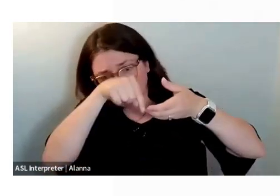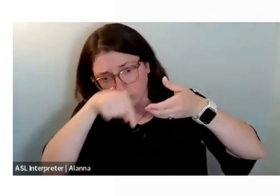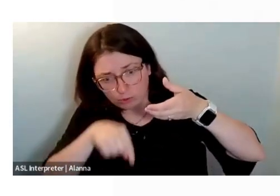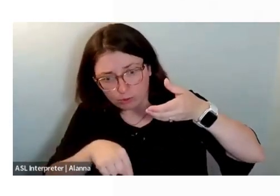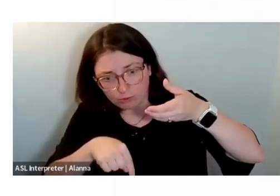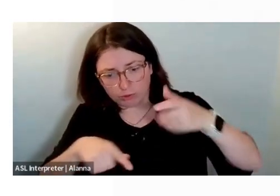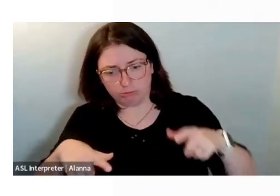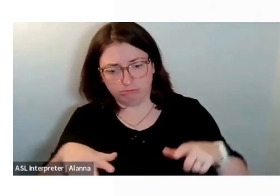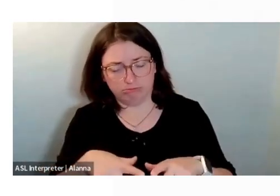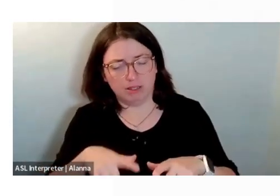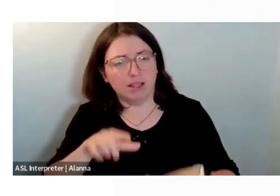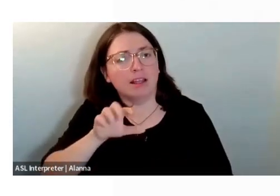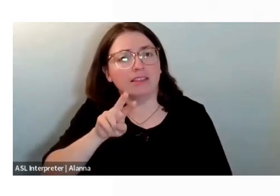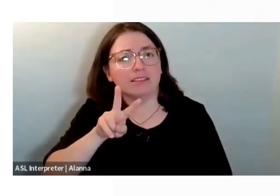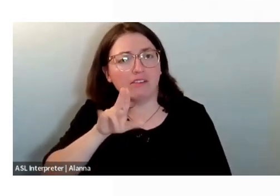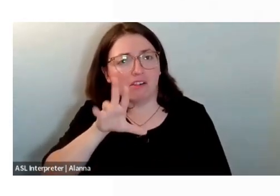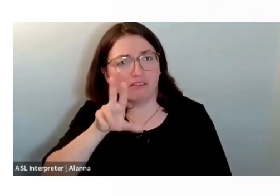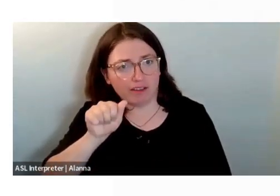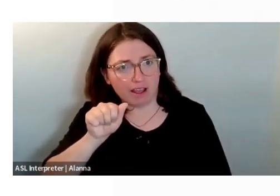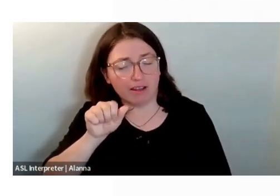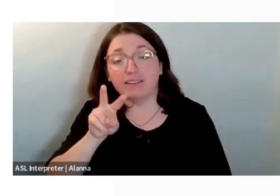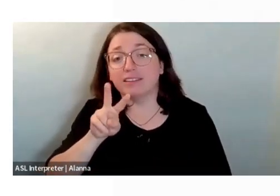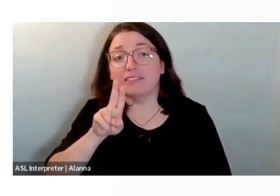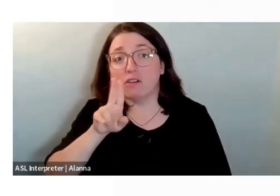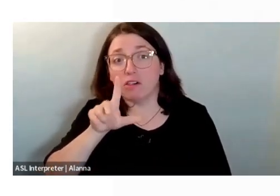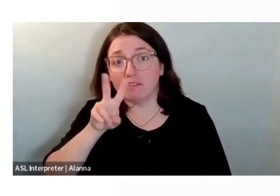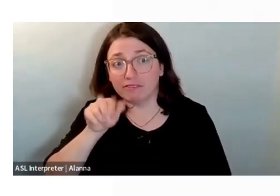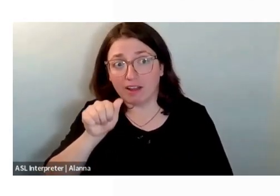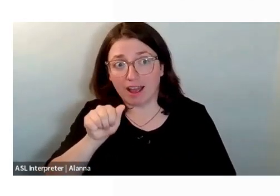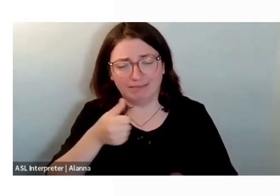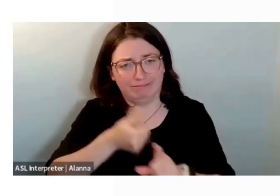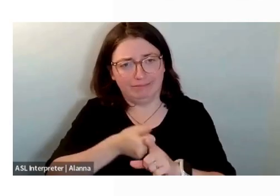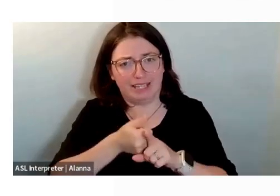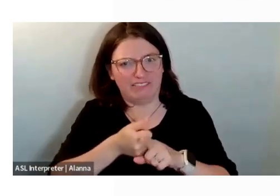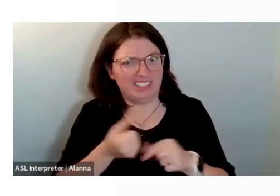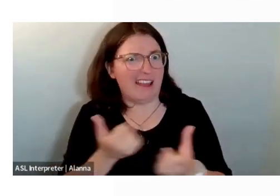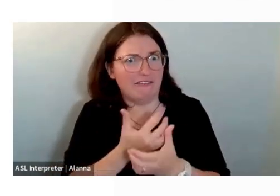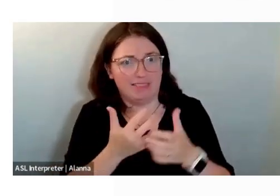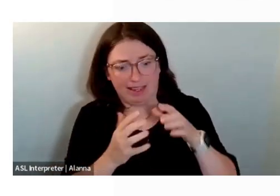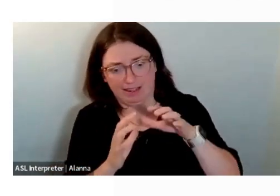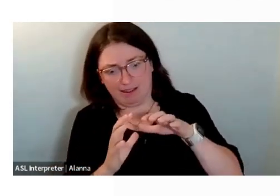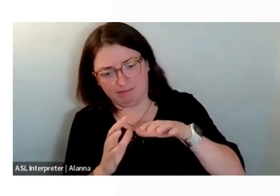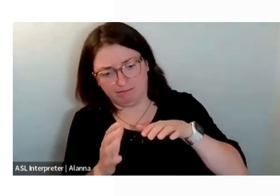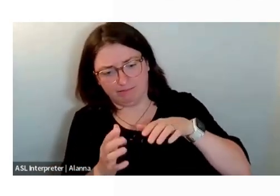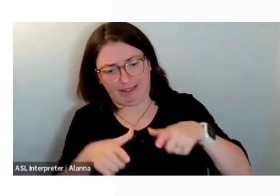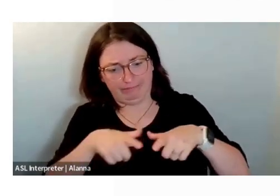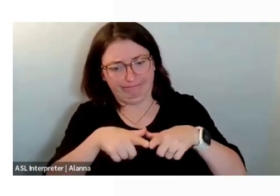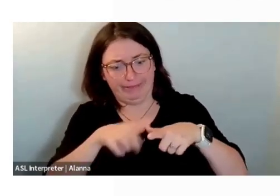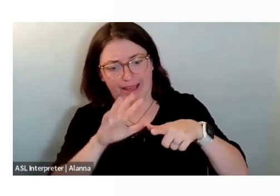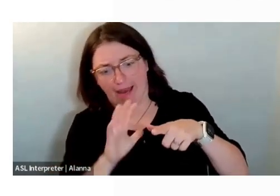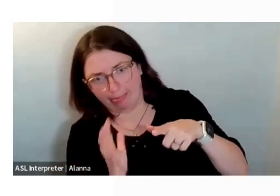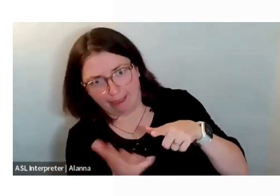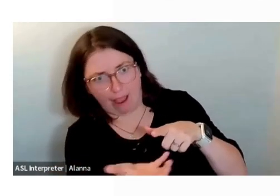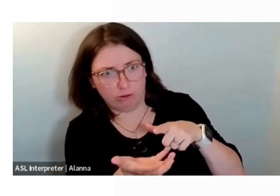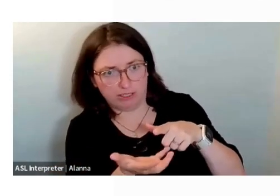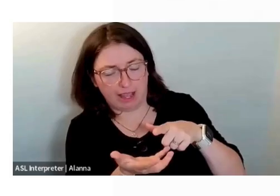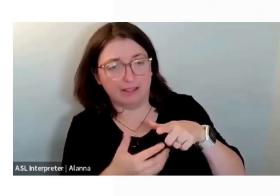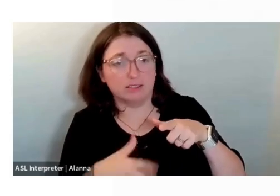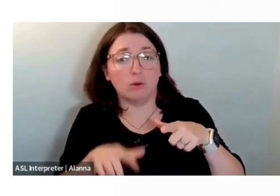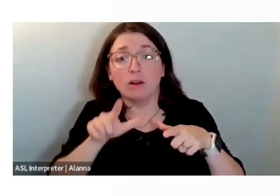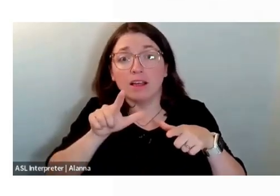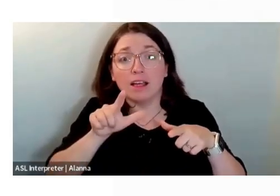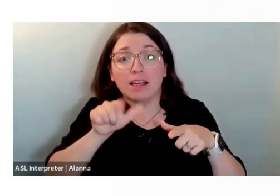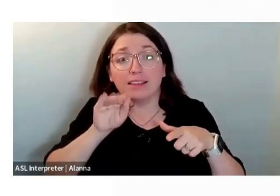is everything on the outside. So the outer labia, the